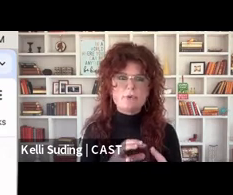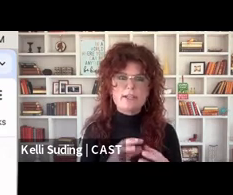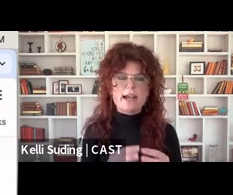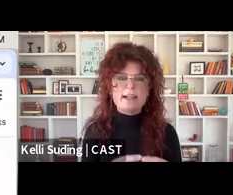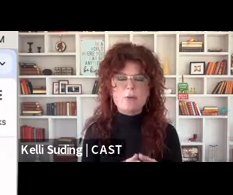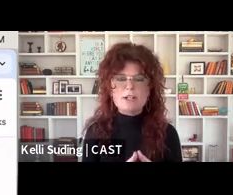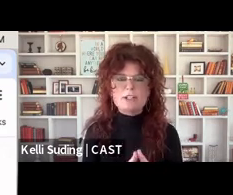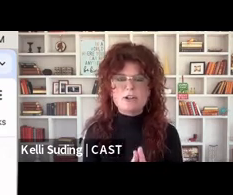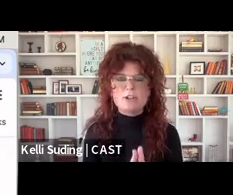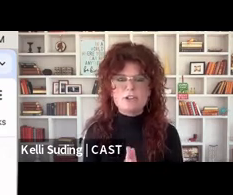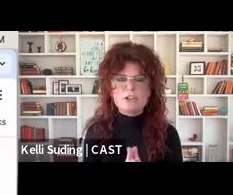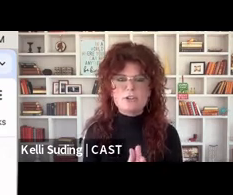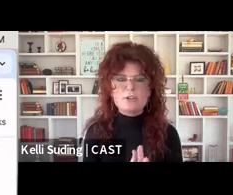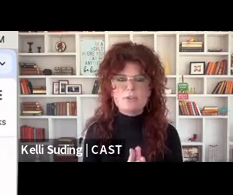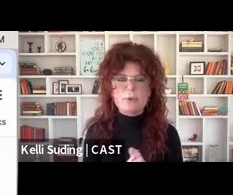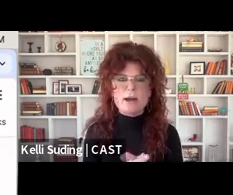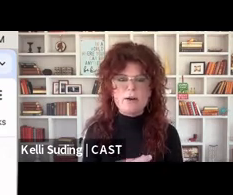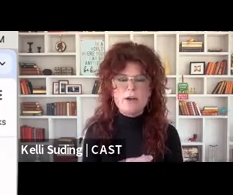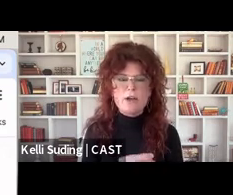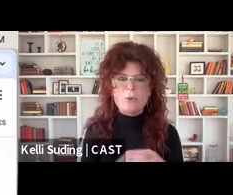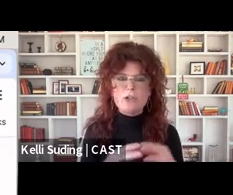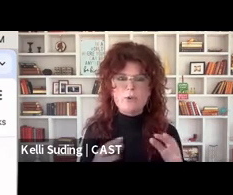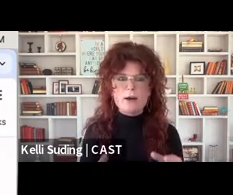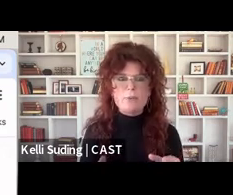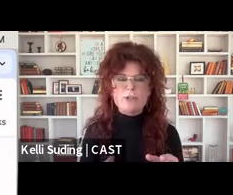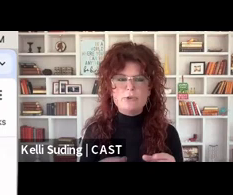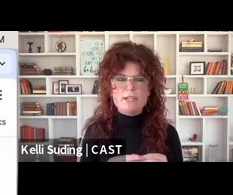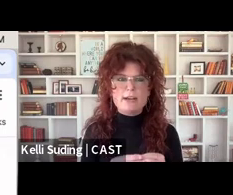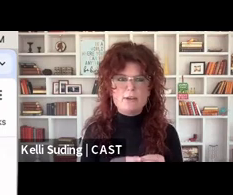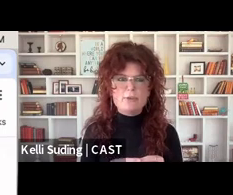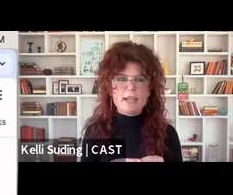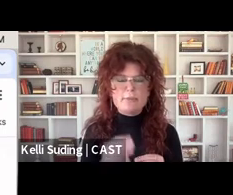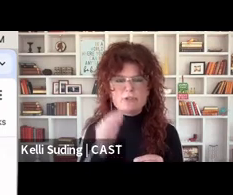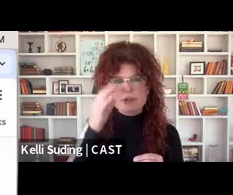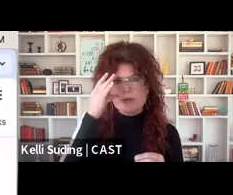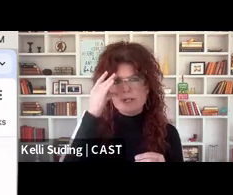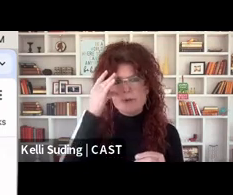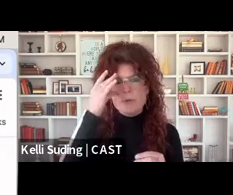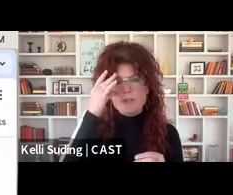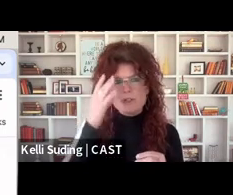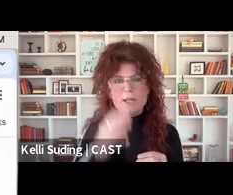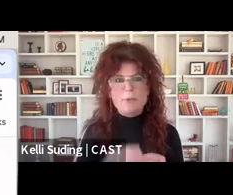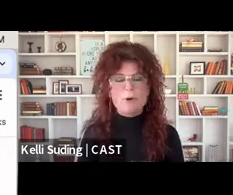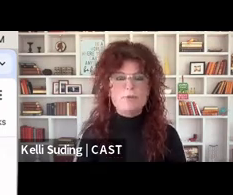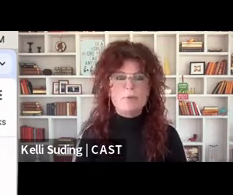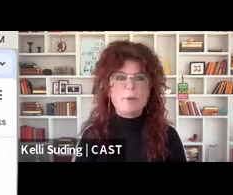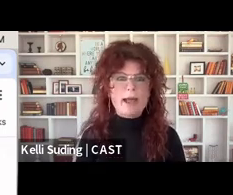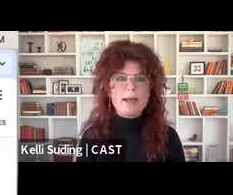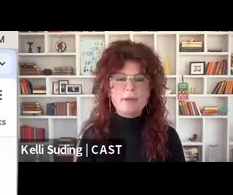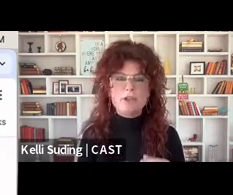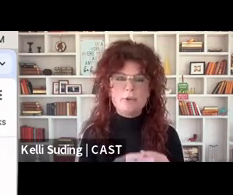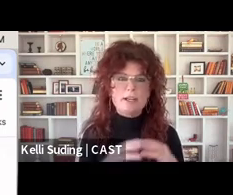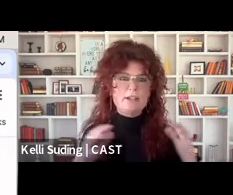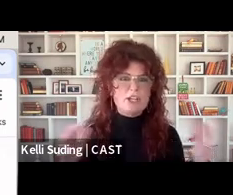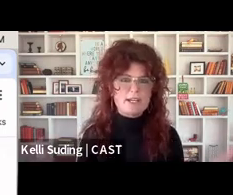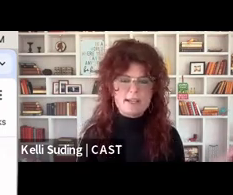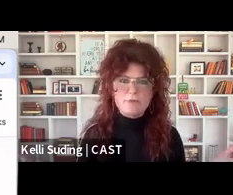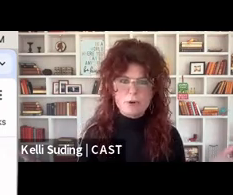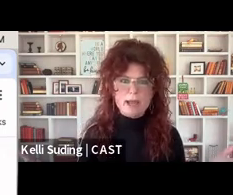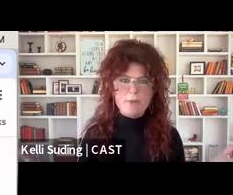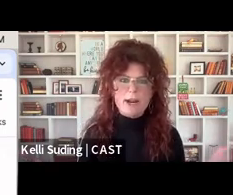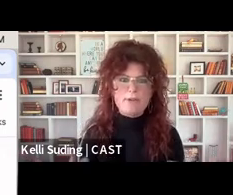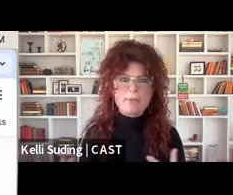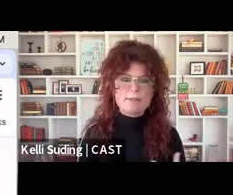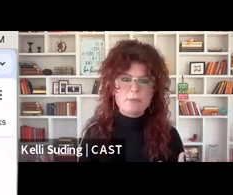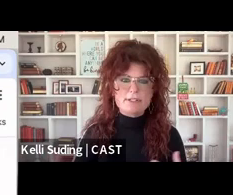And there's some really guiding questions on your journal as well. When you download the AIM journal, it'll go into a Word format, but you can change